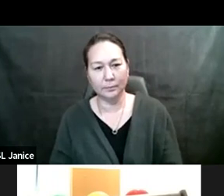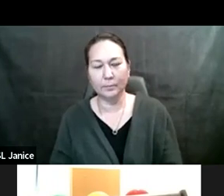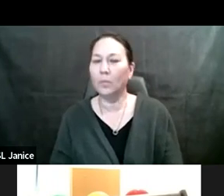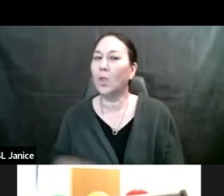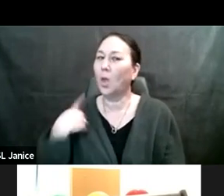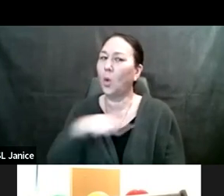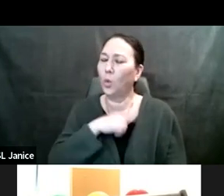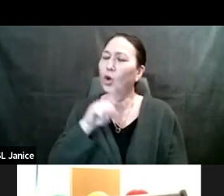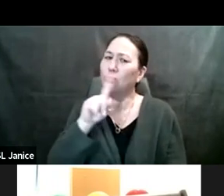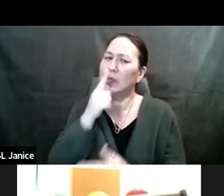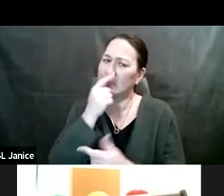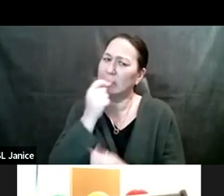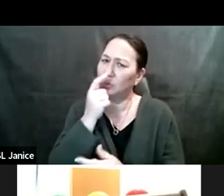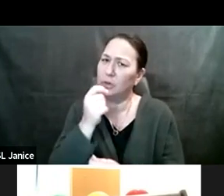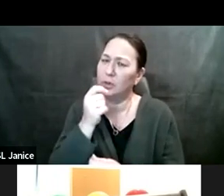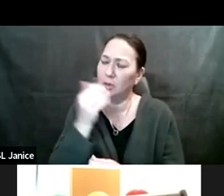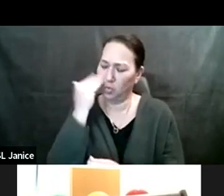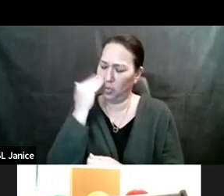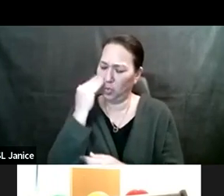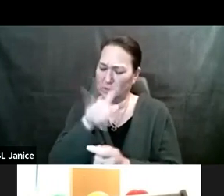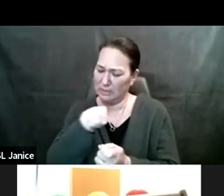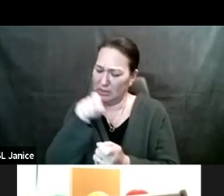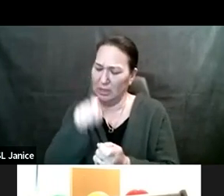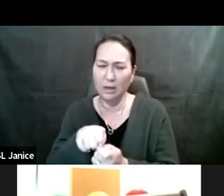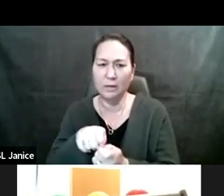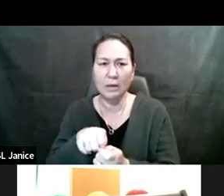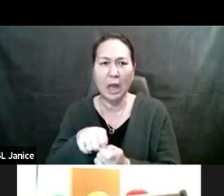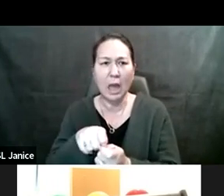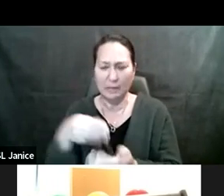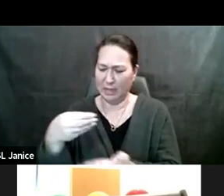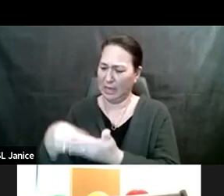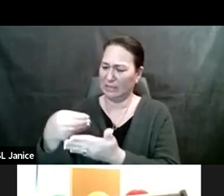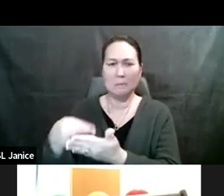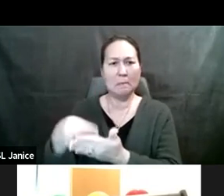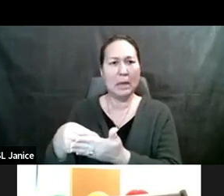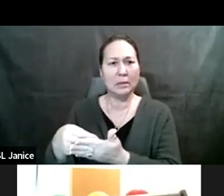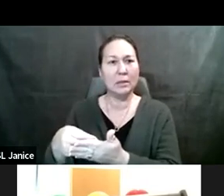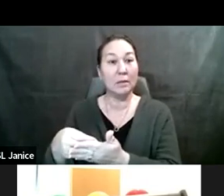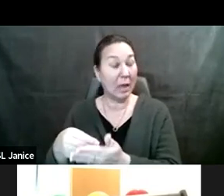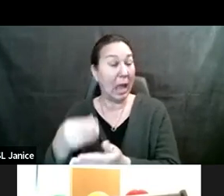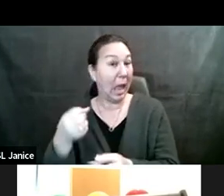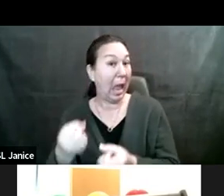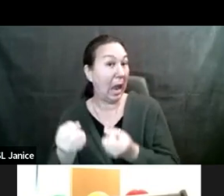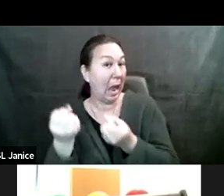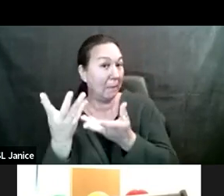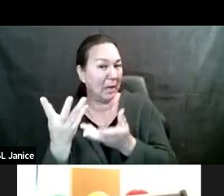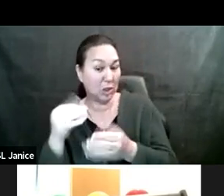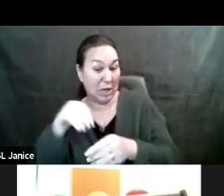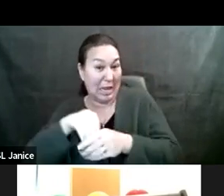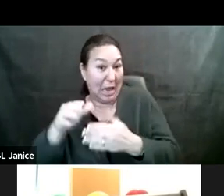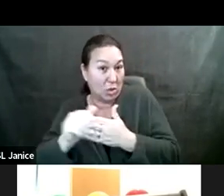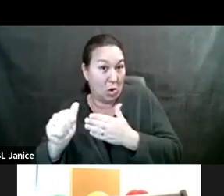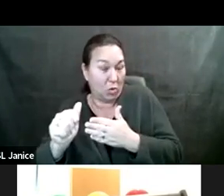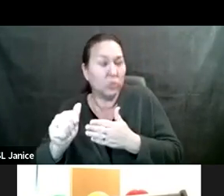we are interested in knowing specifically the expenses and amounts in dollars as well as their